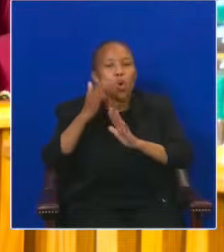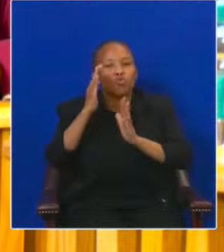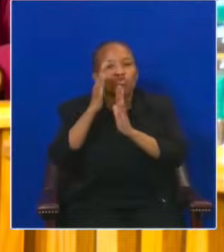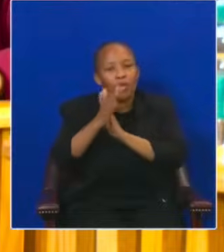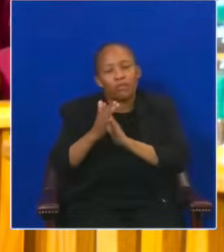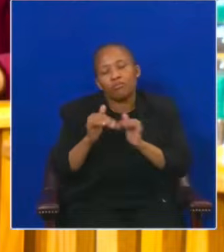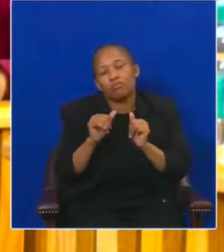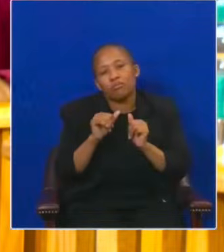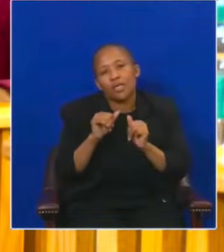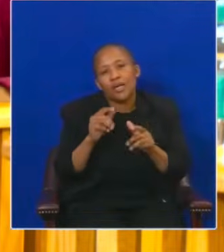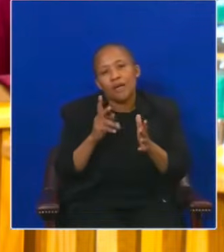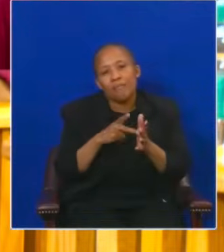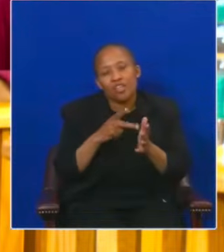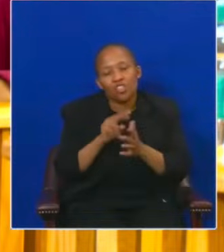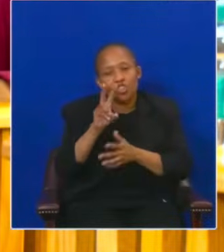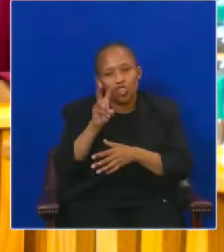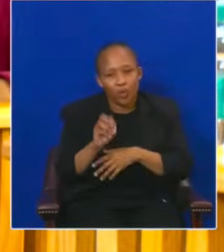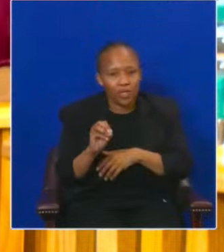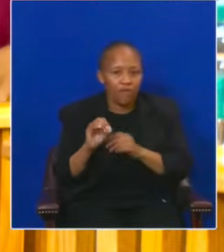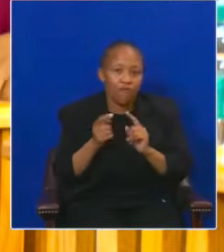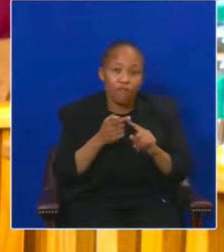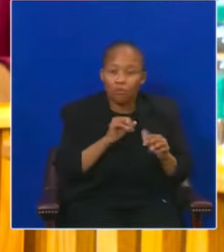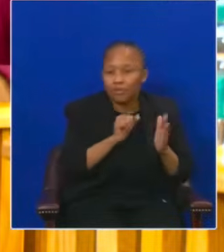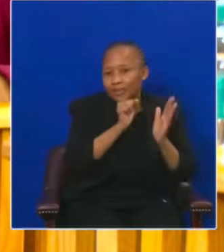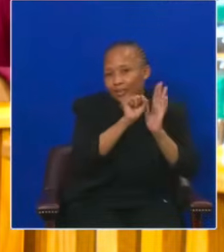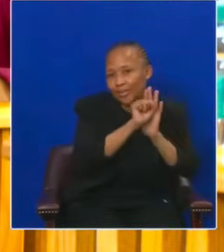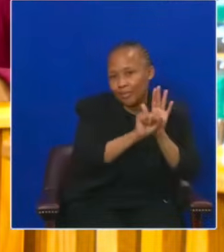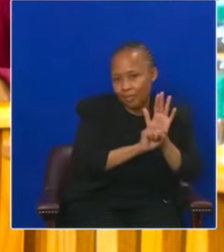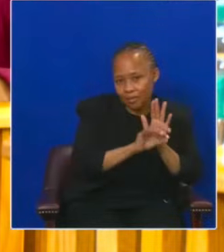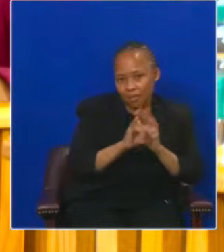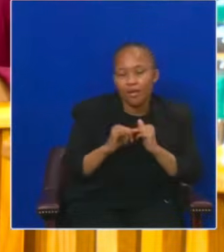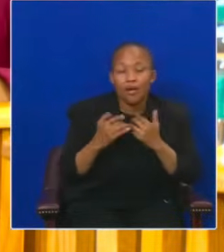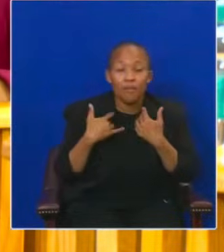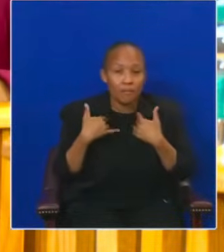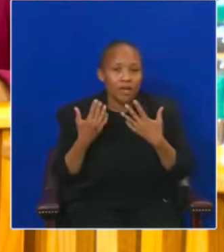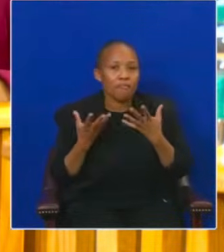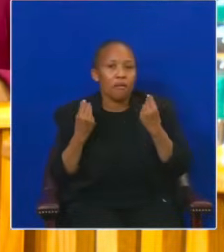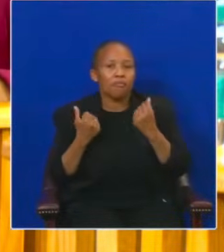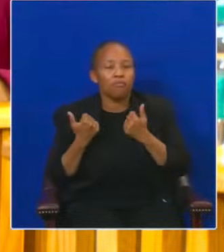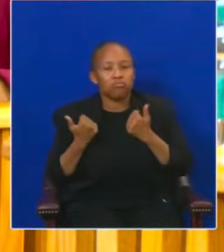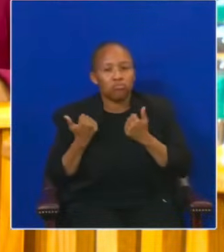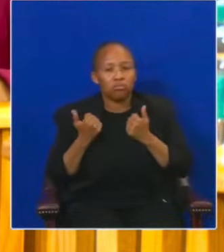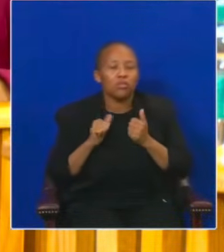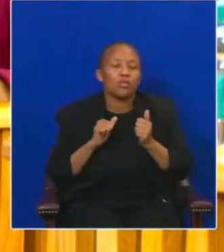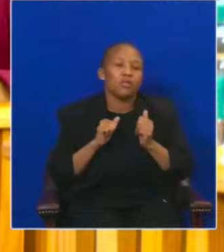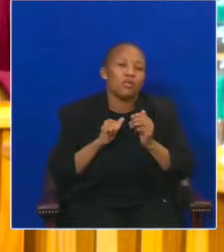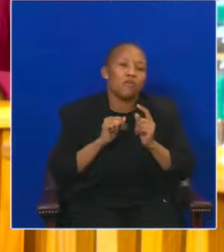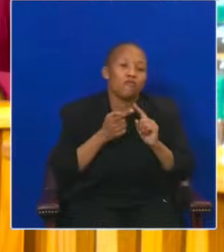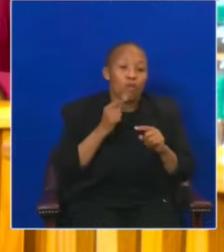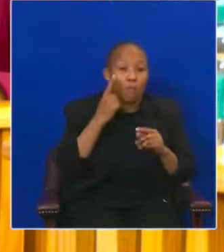Thank you. I have turned to page 20 of my witness statement.